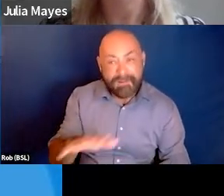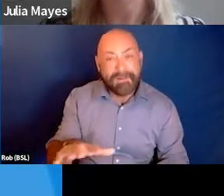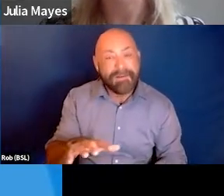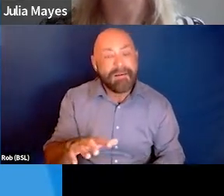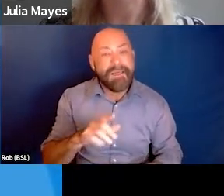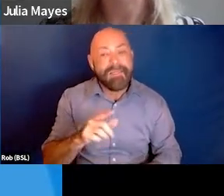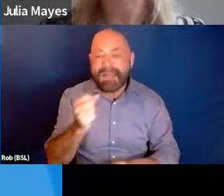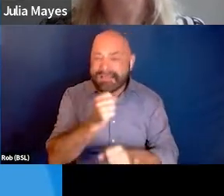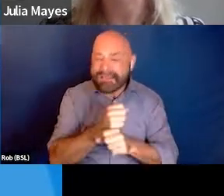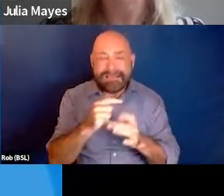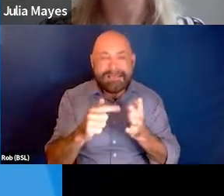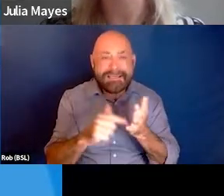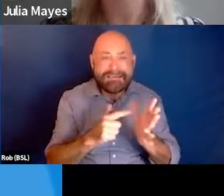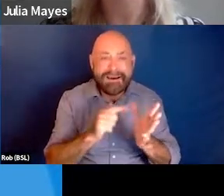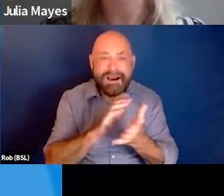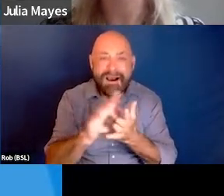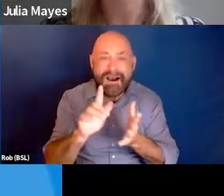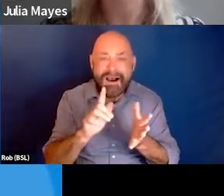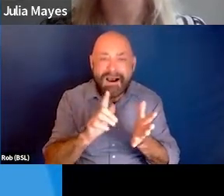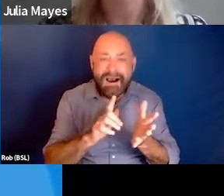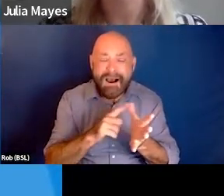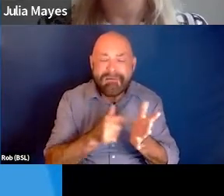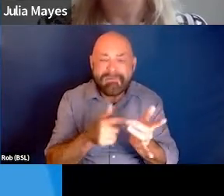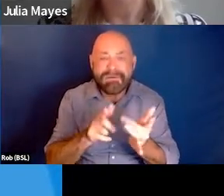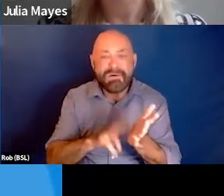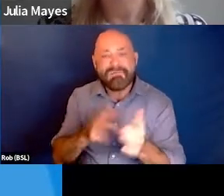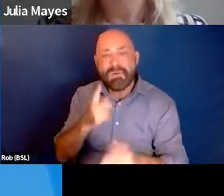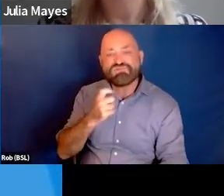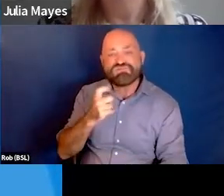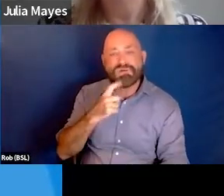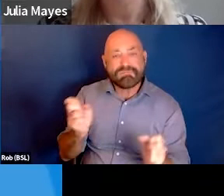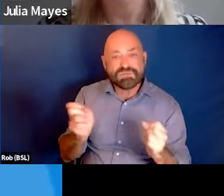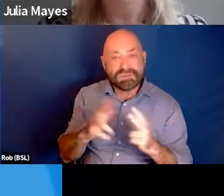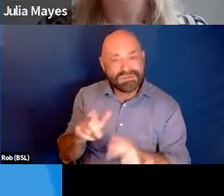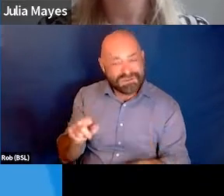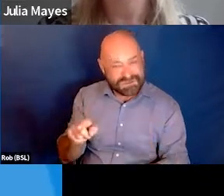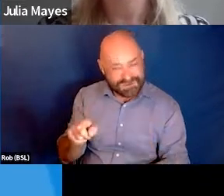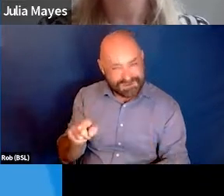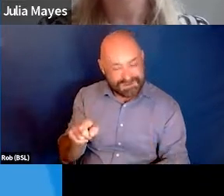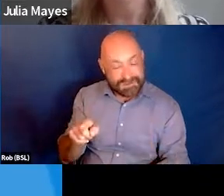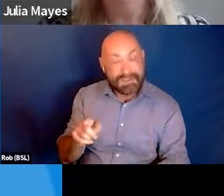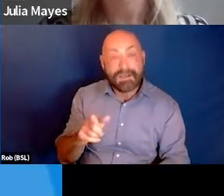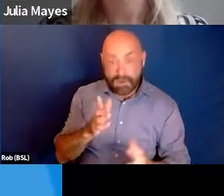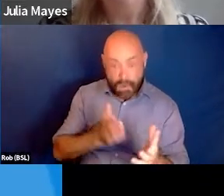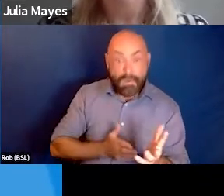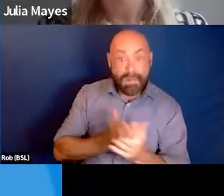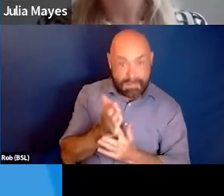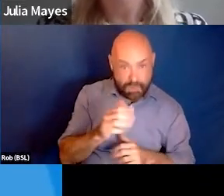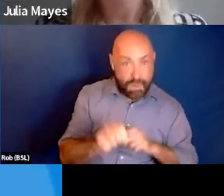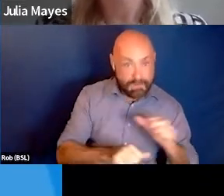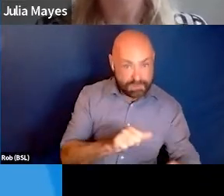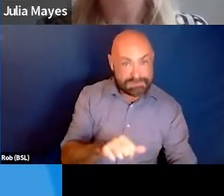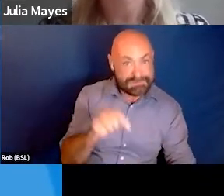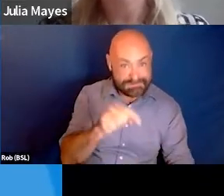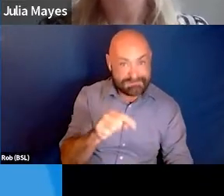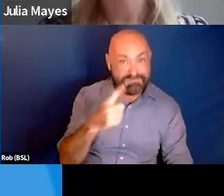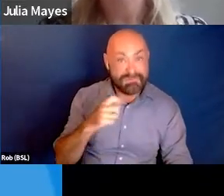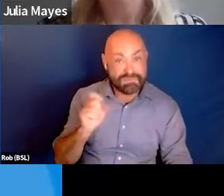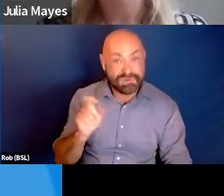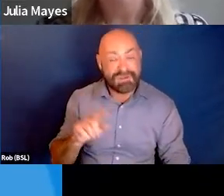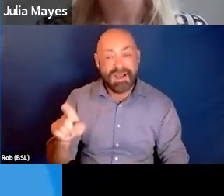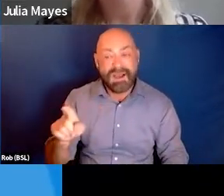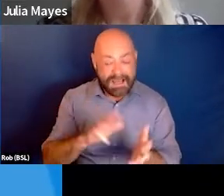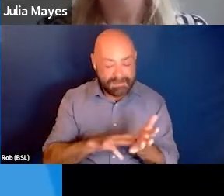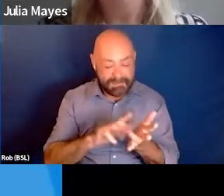Service Manager for Families Together at London Borough of Redbridge, about the experience of going through this process in Redbridge. And finally, Mohammed